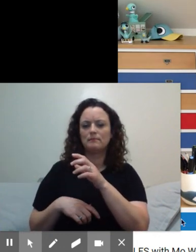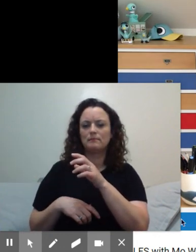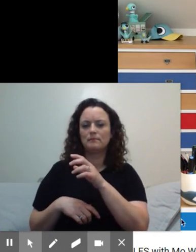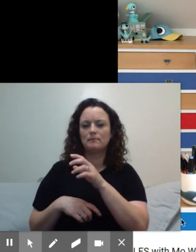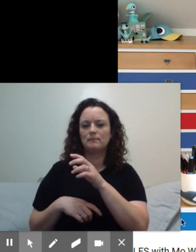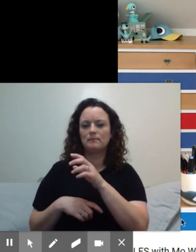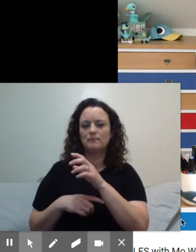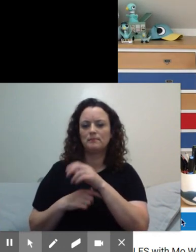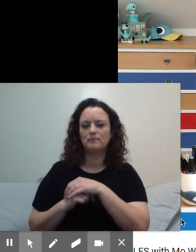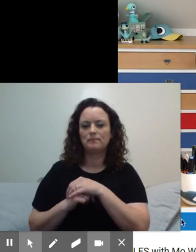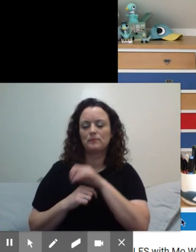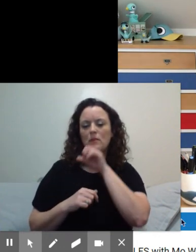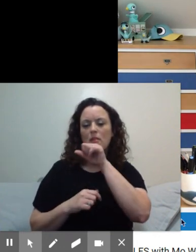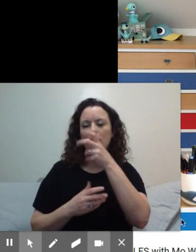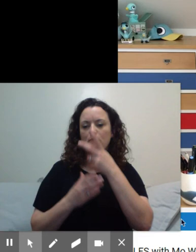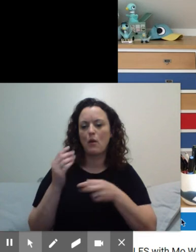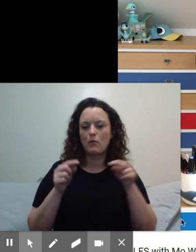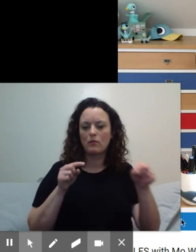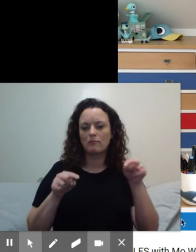going to end.